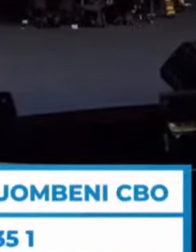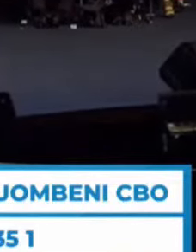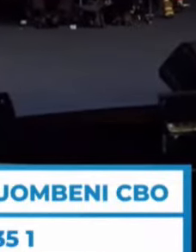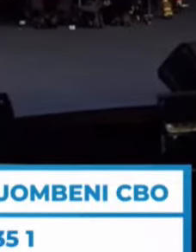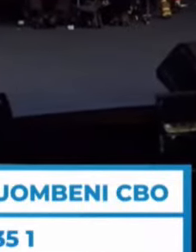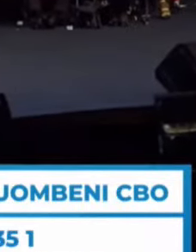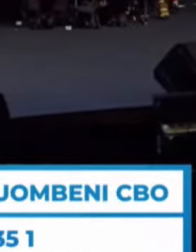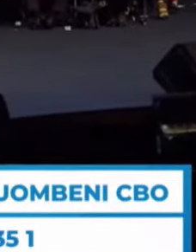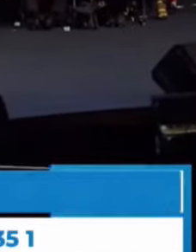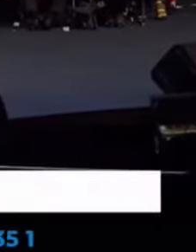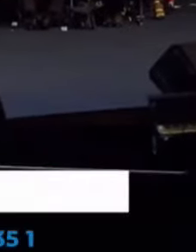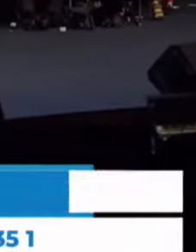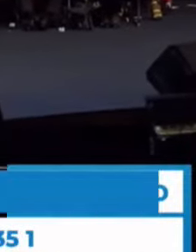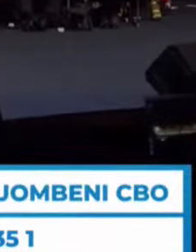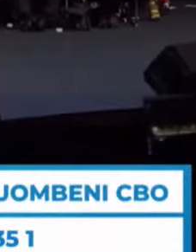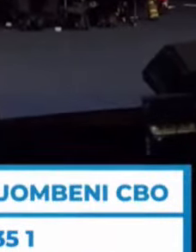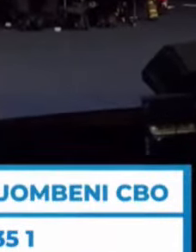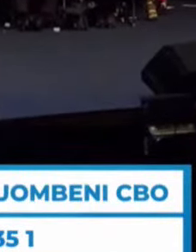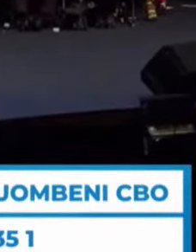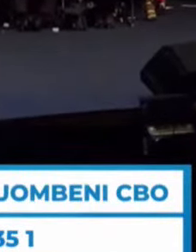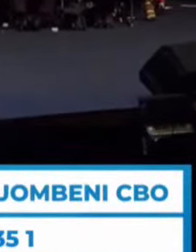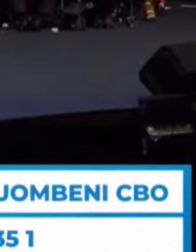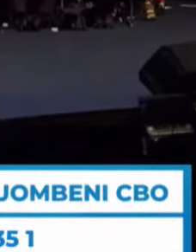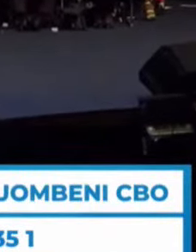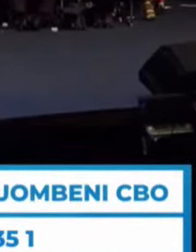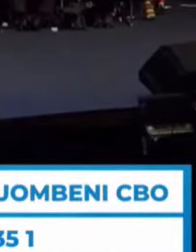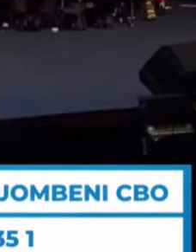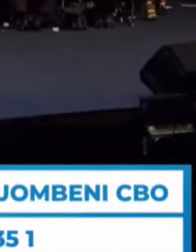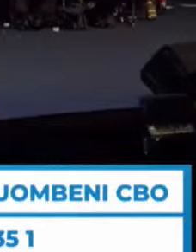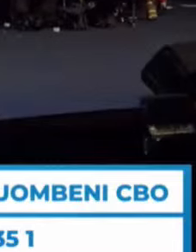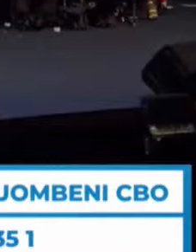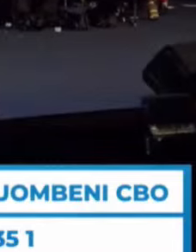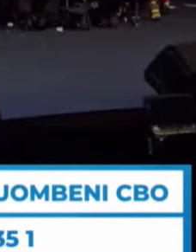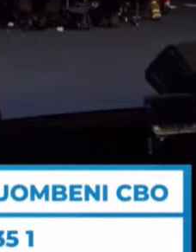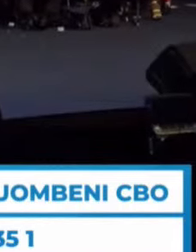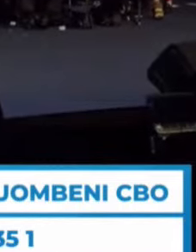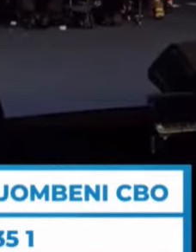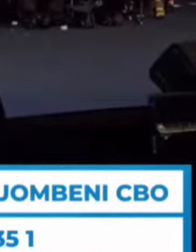happened and Reinhard said God bless you